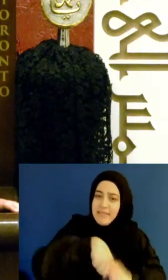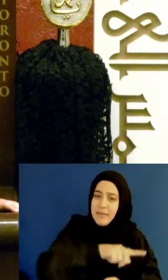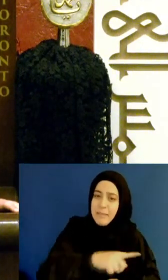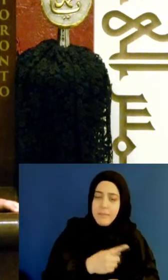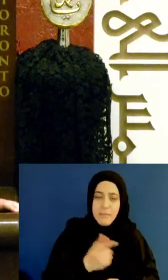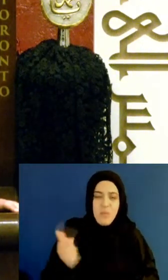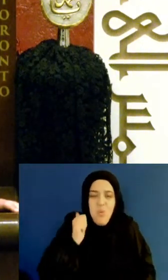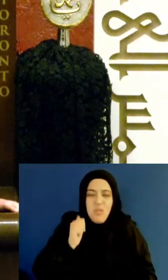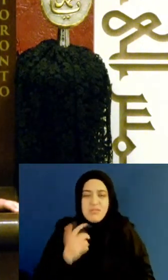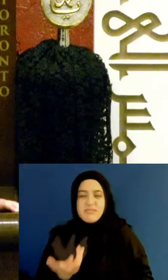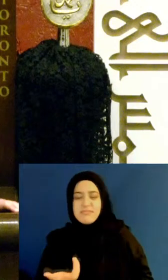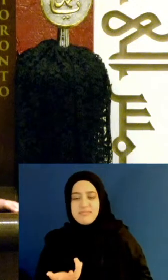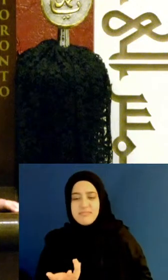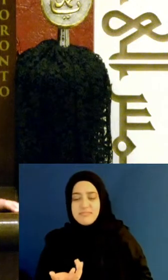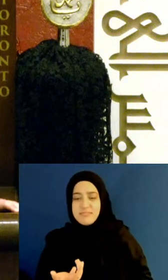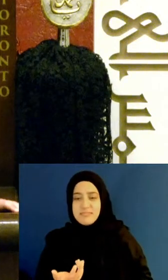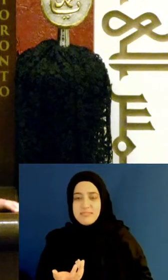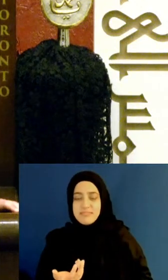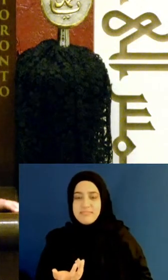can become.